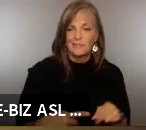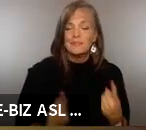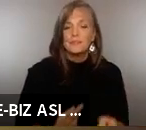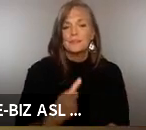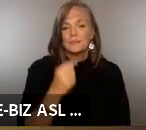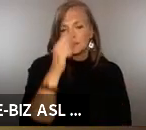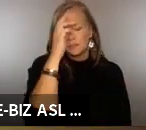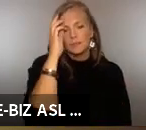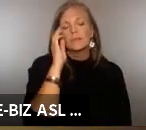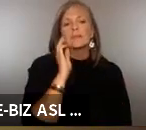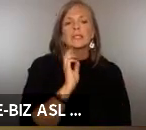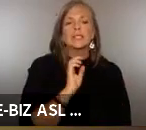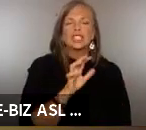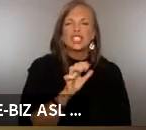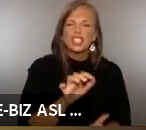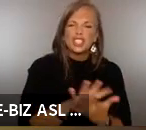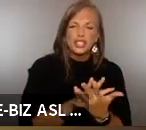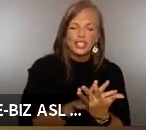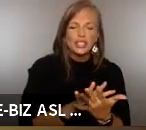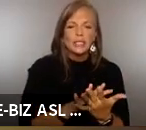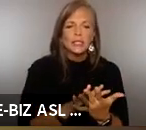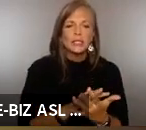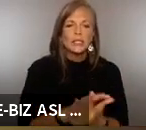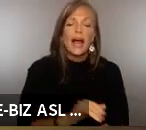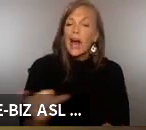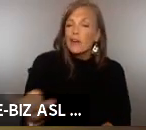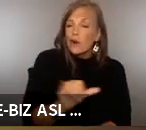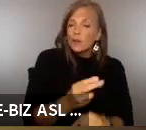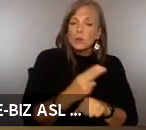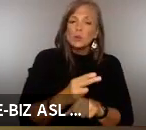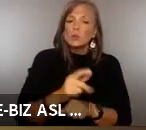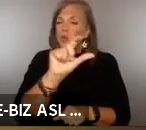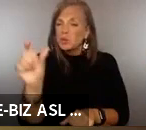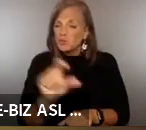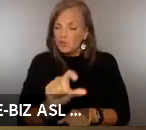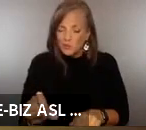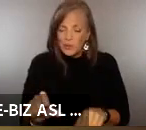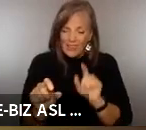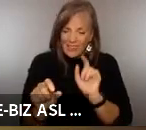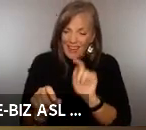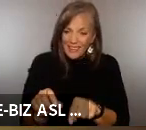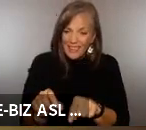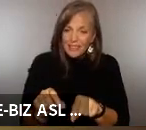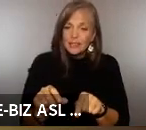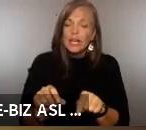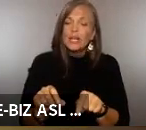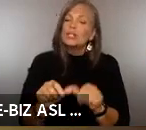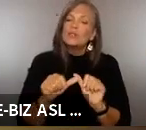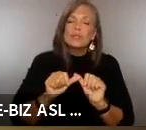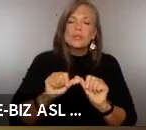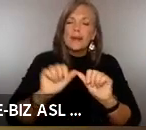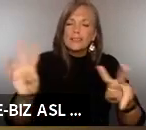and our need to use formats like this just to maintain our visibility.